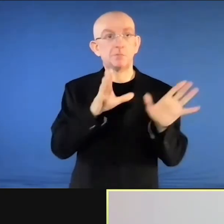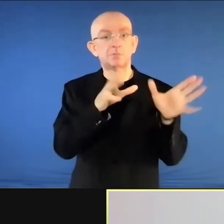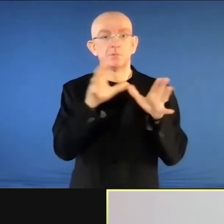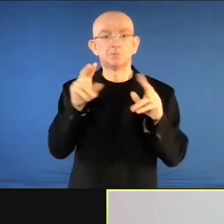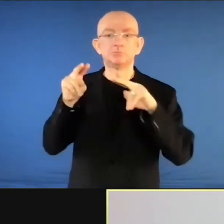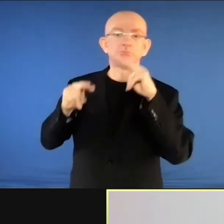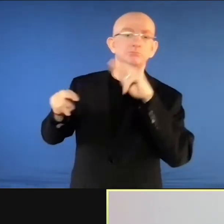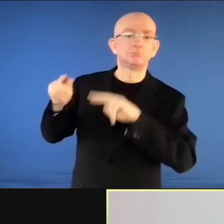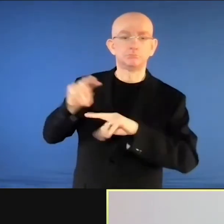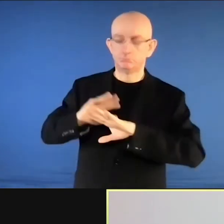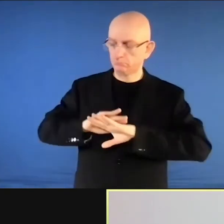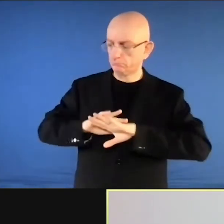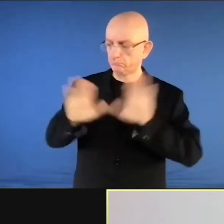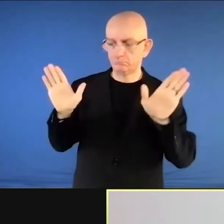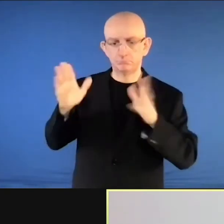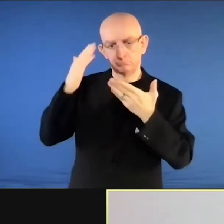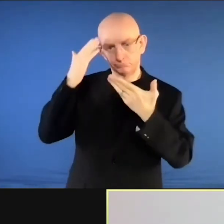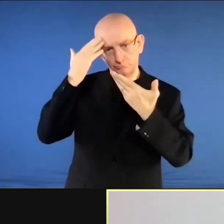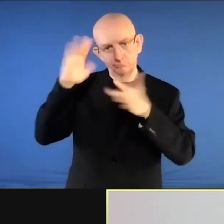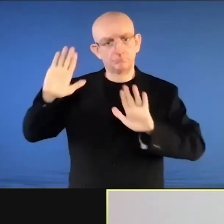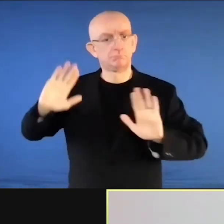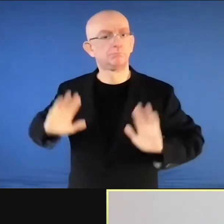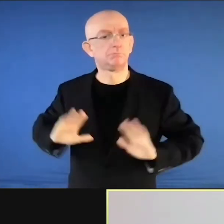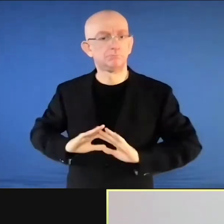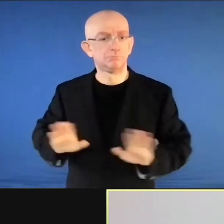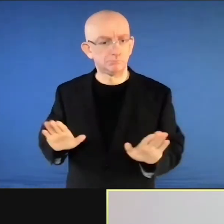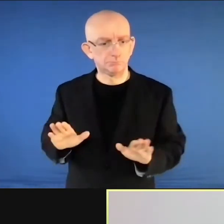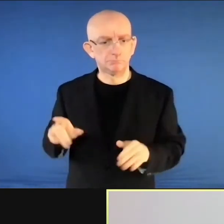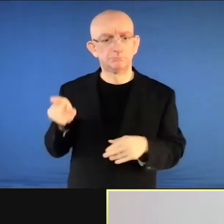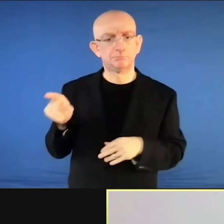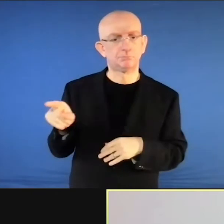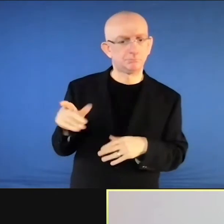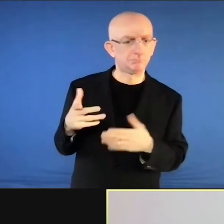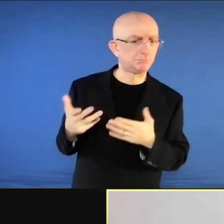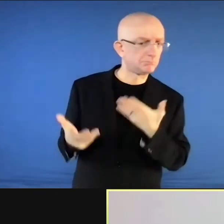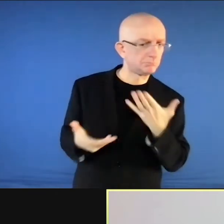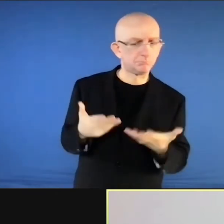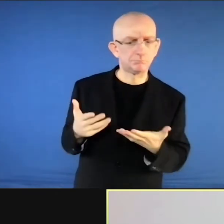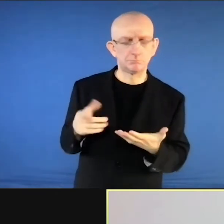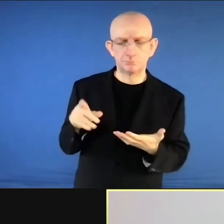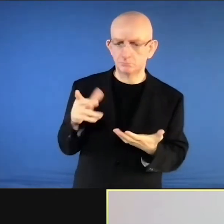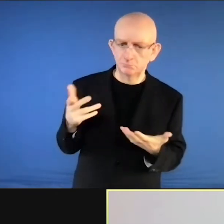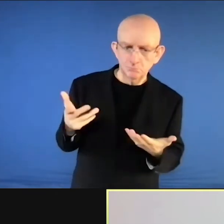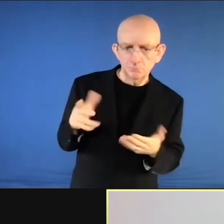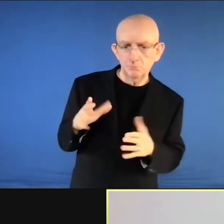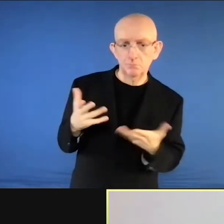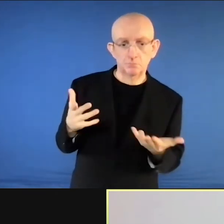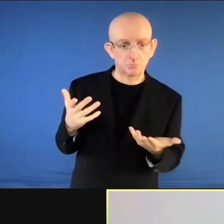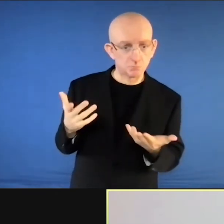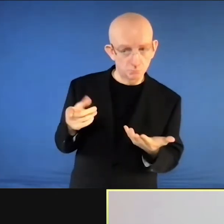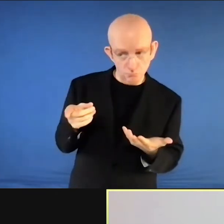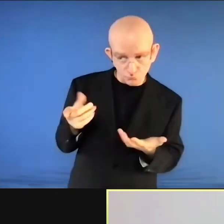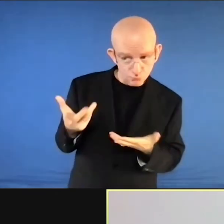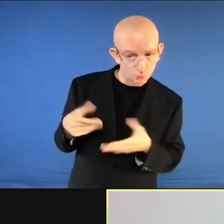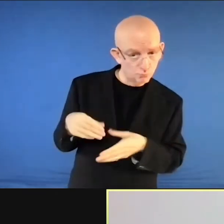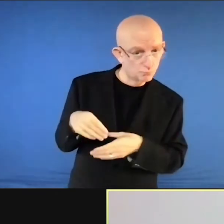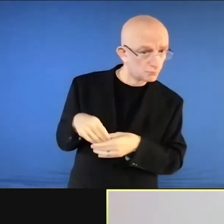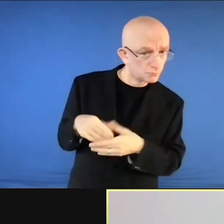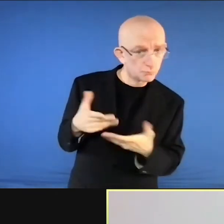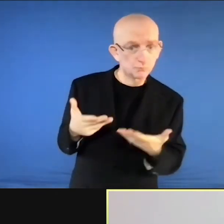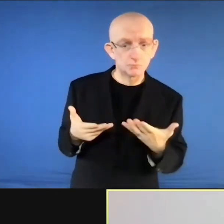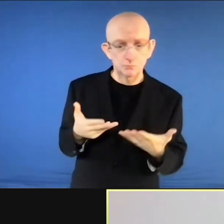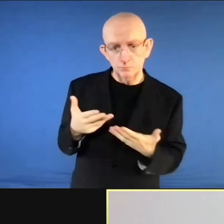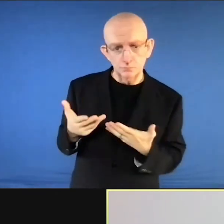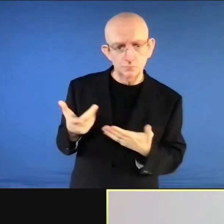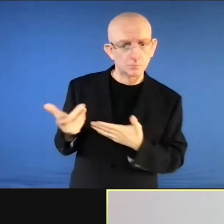why don't you participate on the research, they told me that I've been part of the research